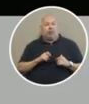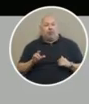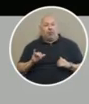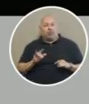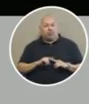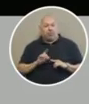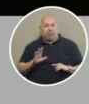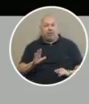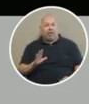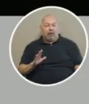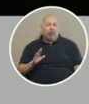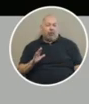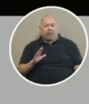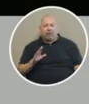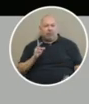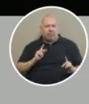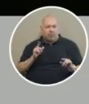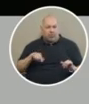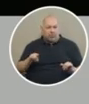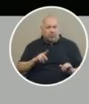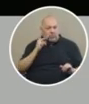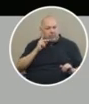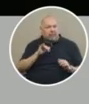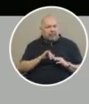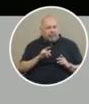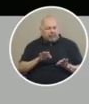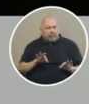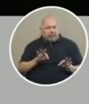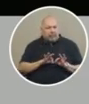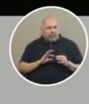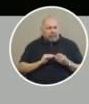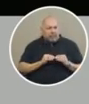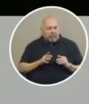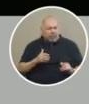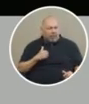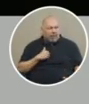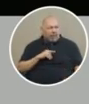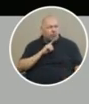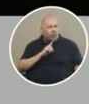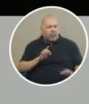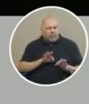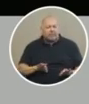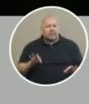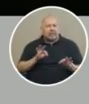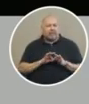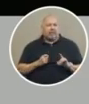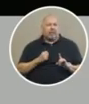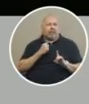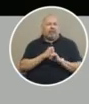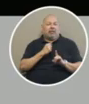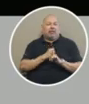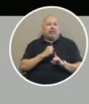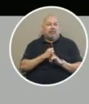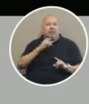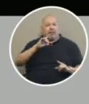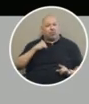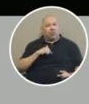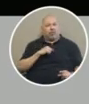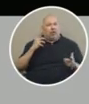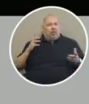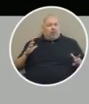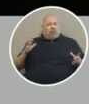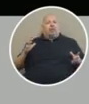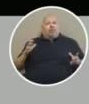as well with their tenants. You've seen that a significant number have had really significant impact. We